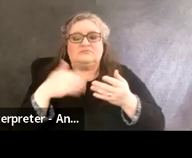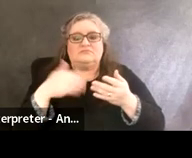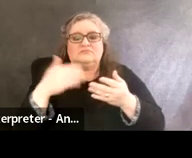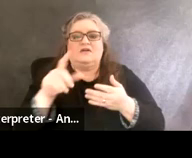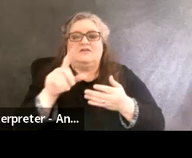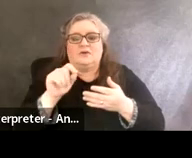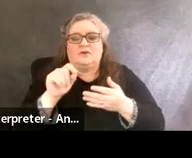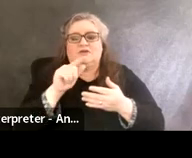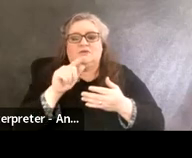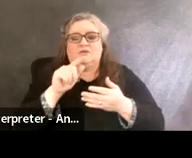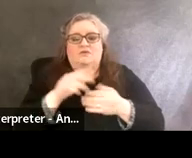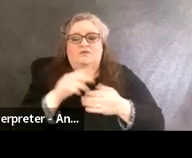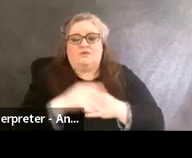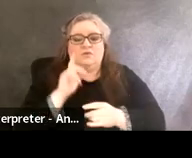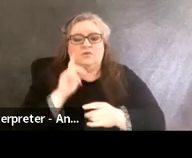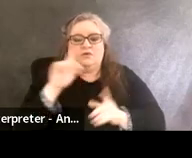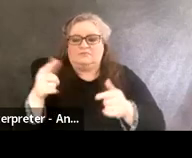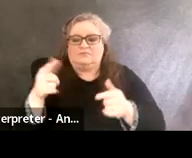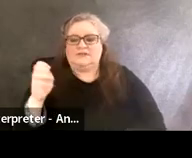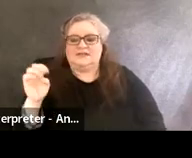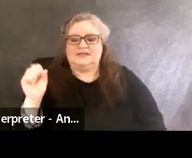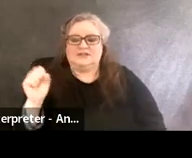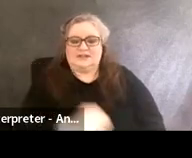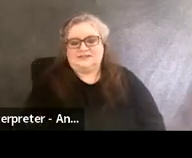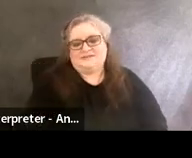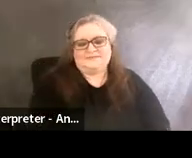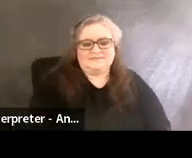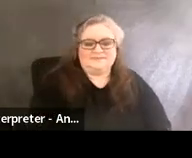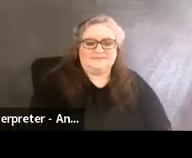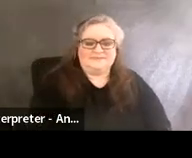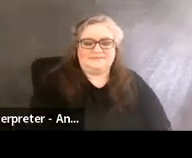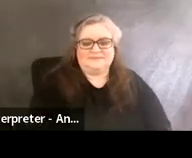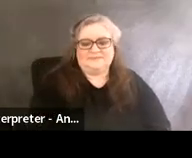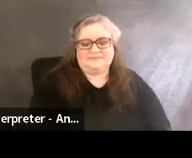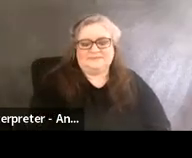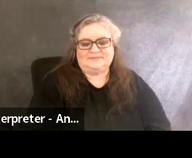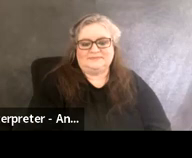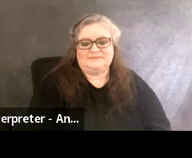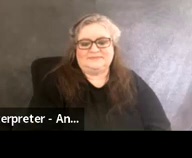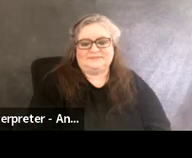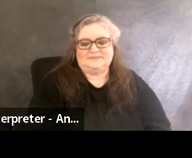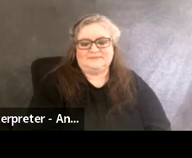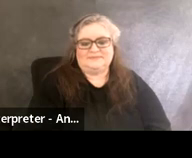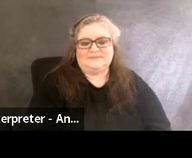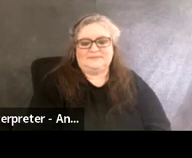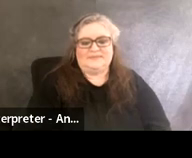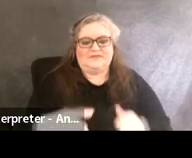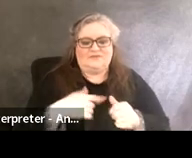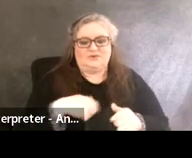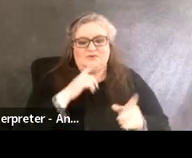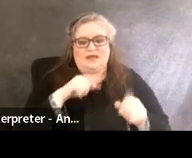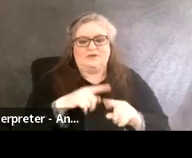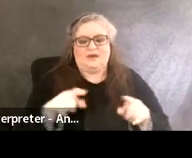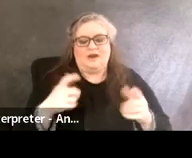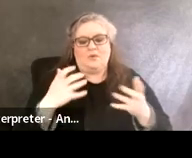over to Jess to talk about any questions that we have. Great. So the first one, we did answer it, but I